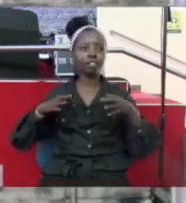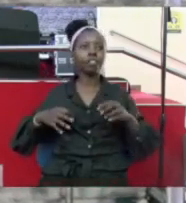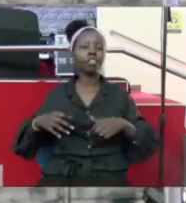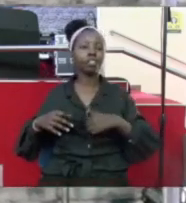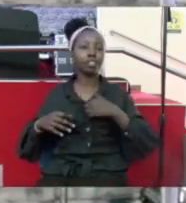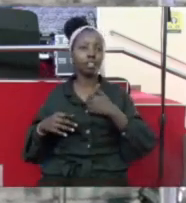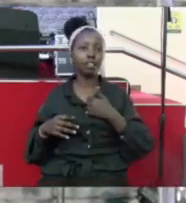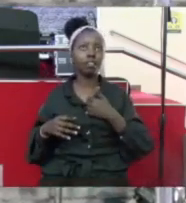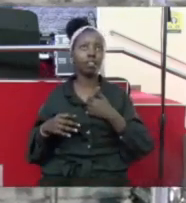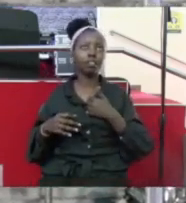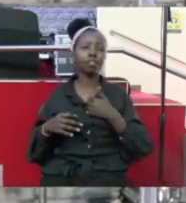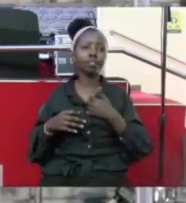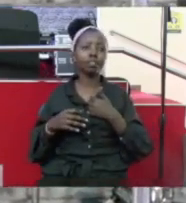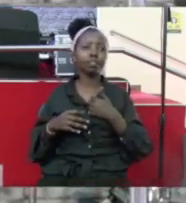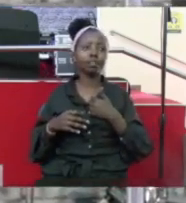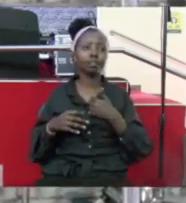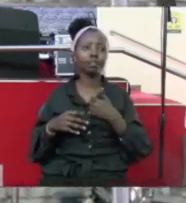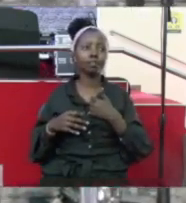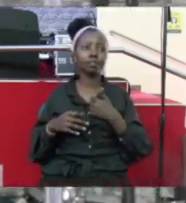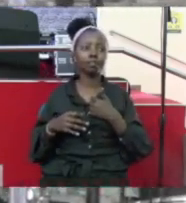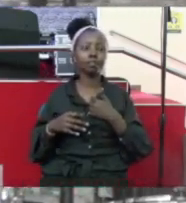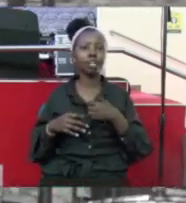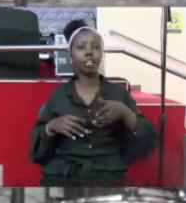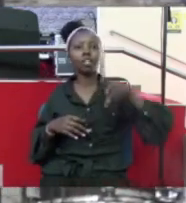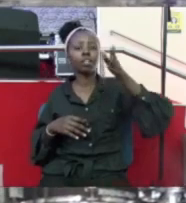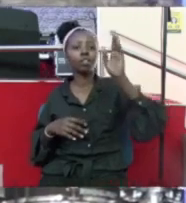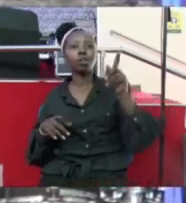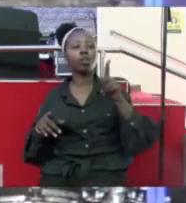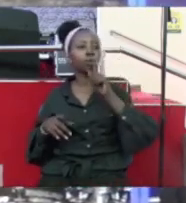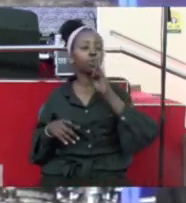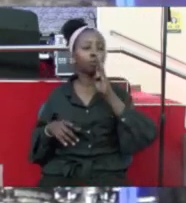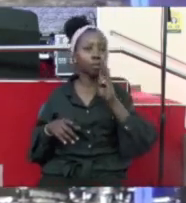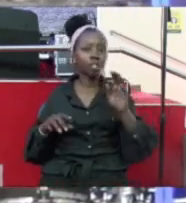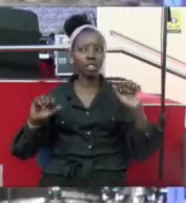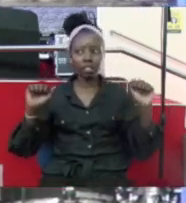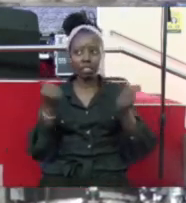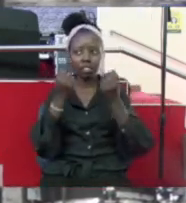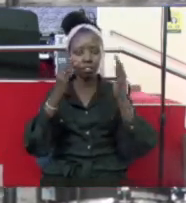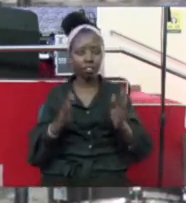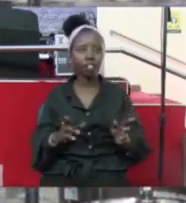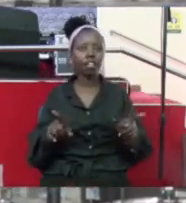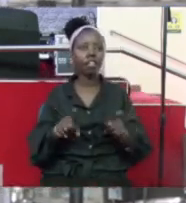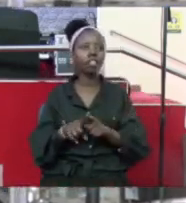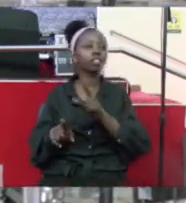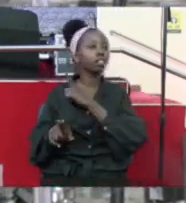That he'll not only be your God, but he'll be your Savior and your Lord. And